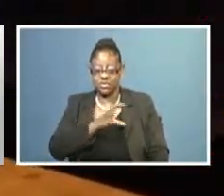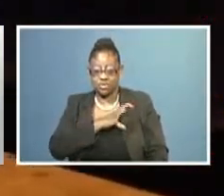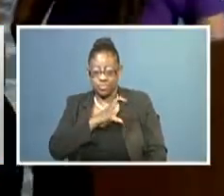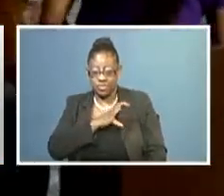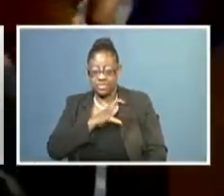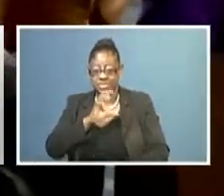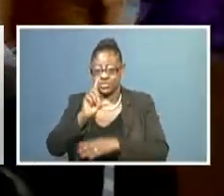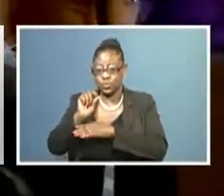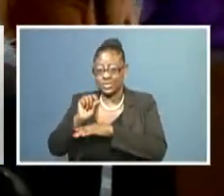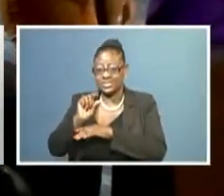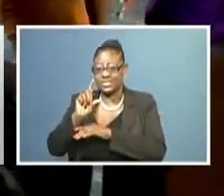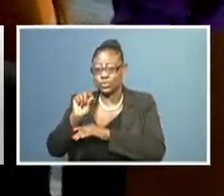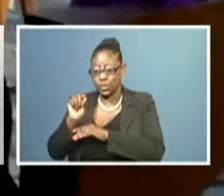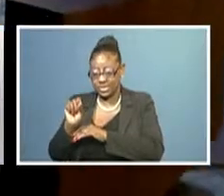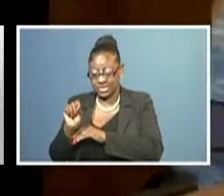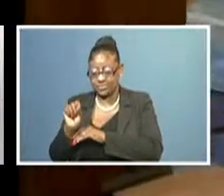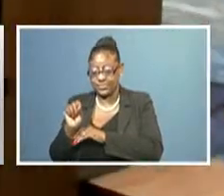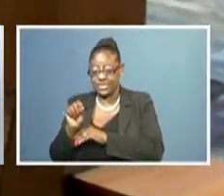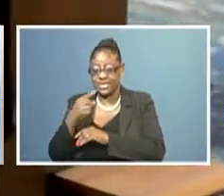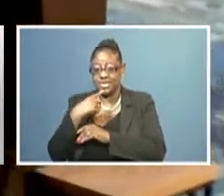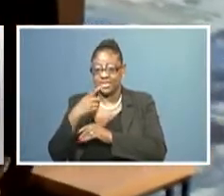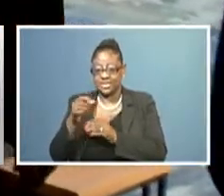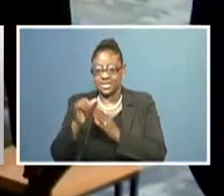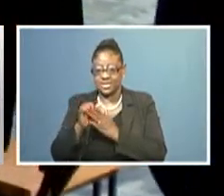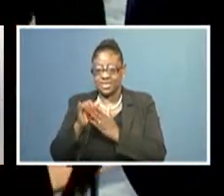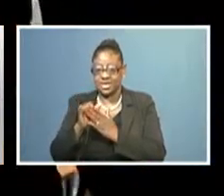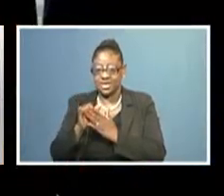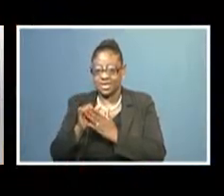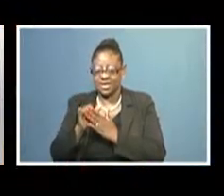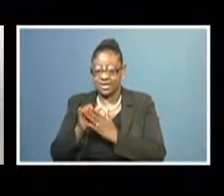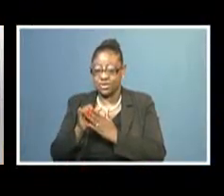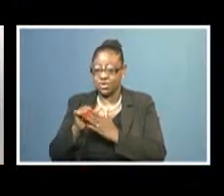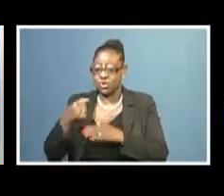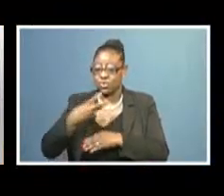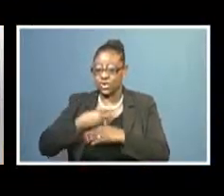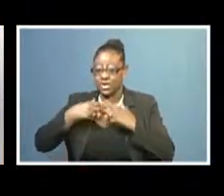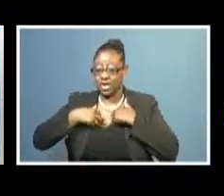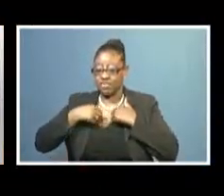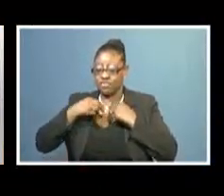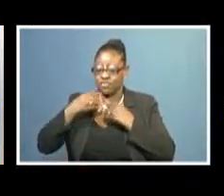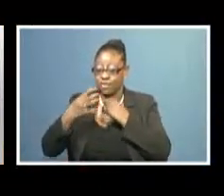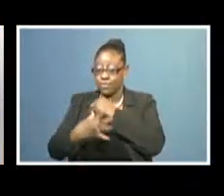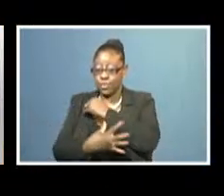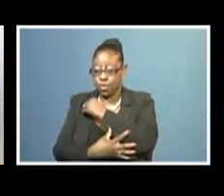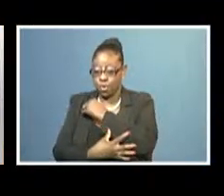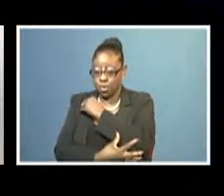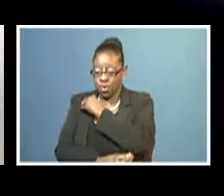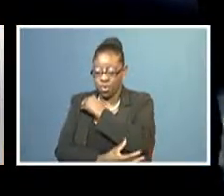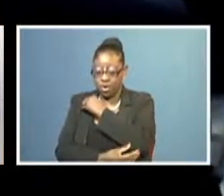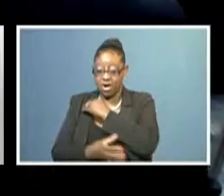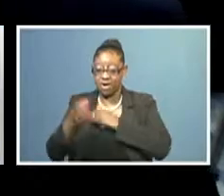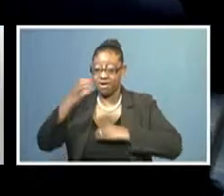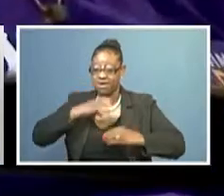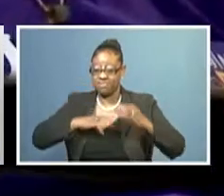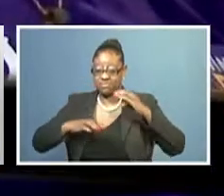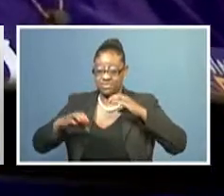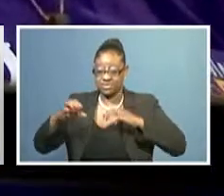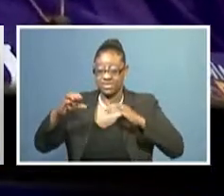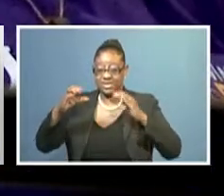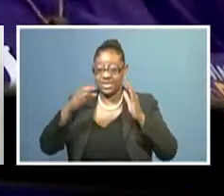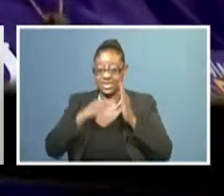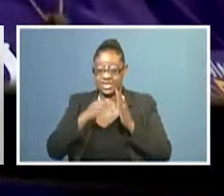in 2020. Mrs. Davis condemns poor conflict resolution and antiquated views toward gender